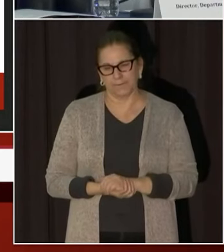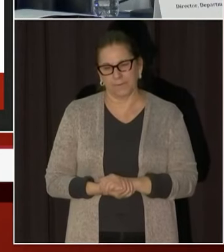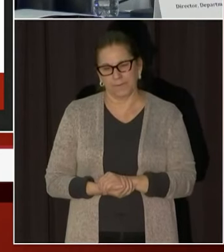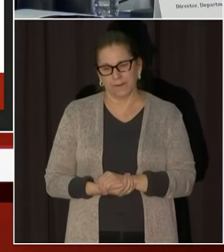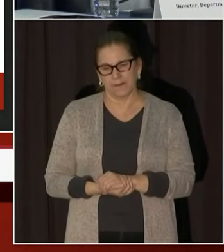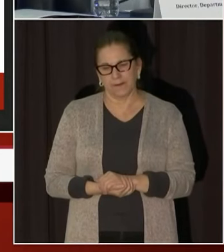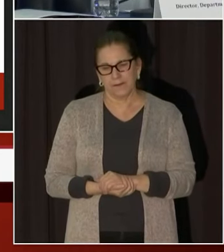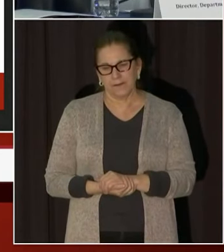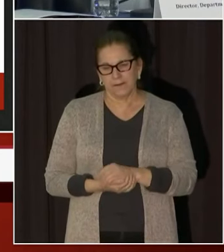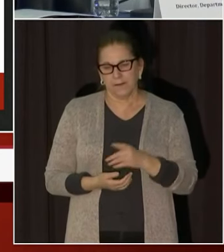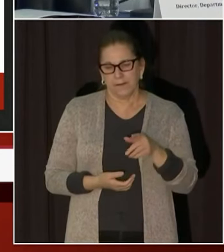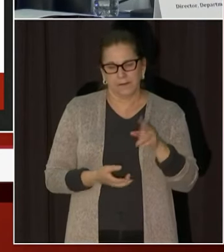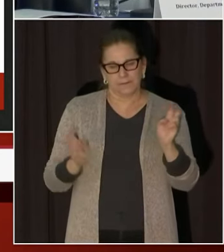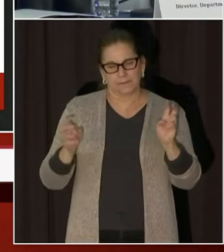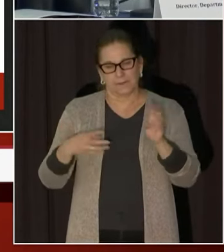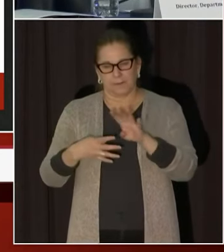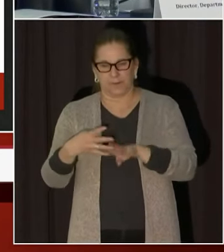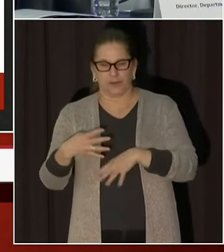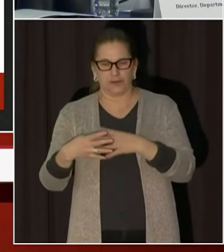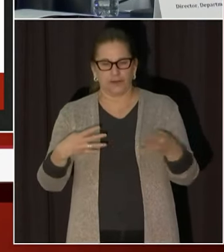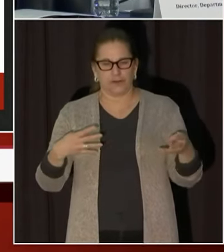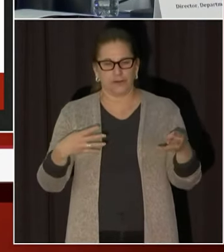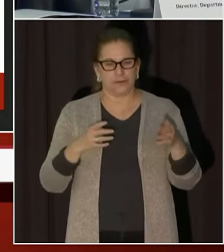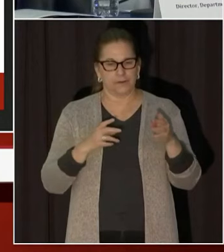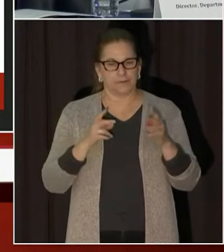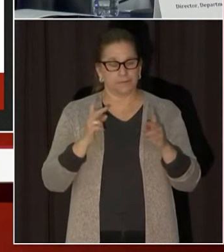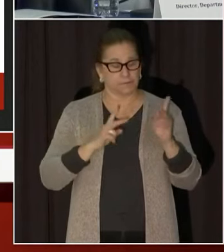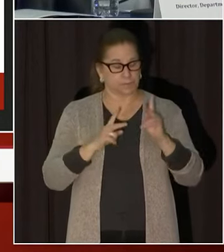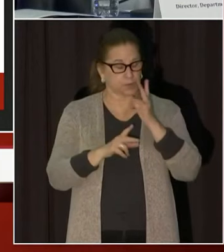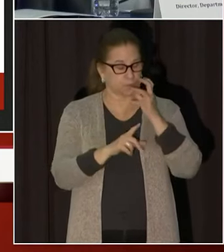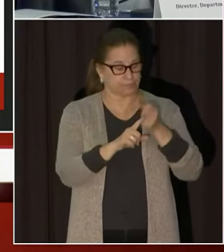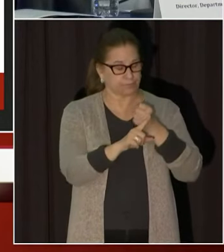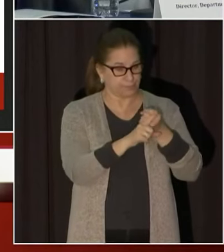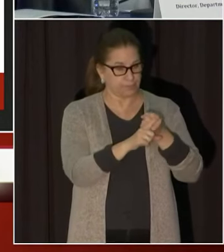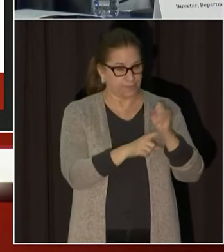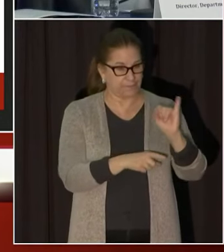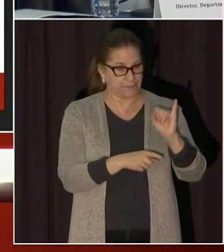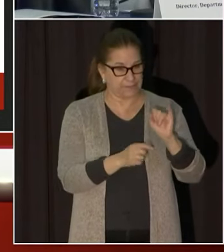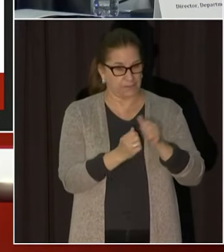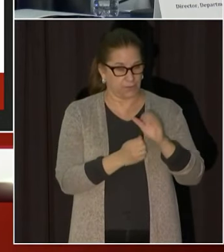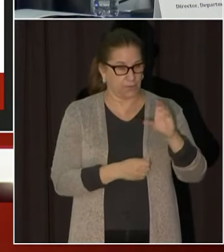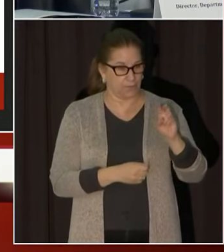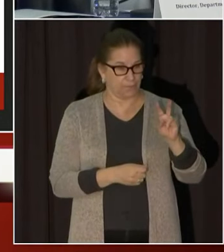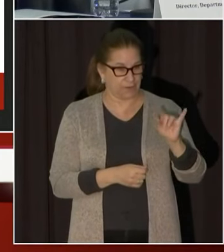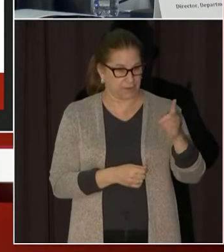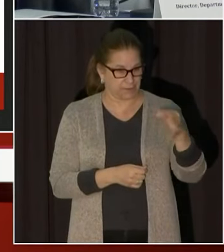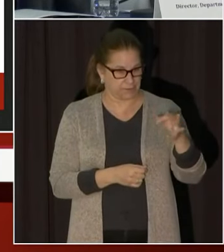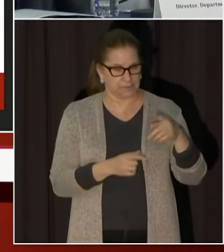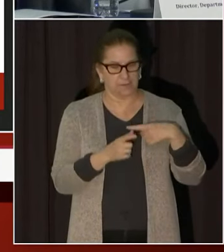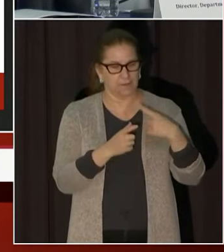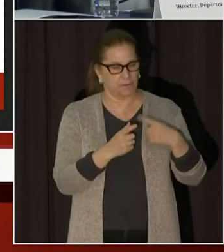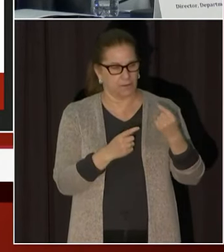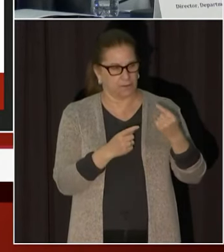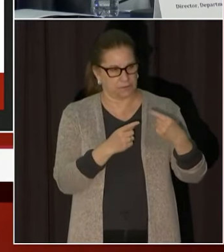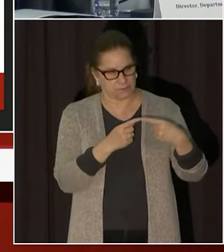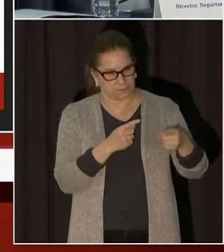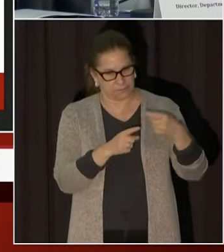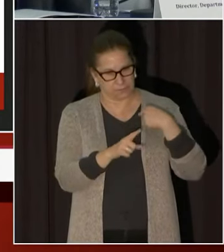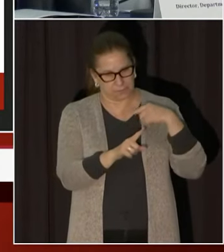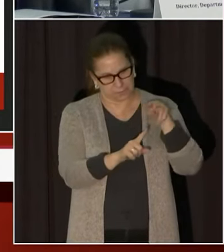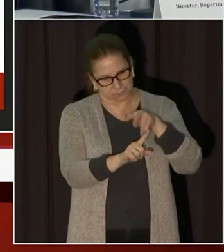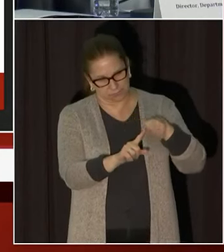to who gets COVID-19 in the District of Columbia. The conversation